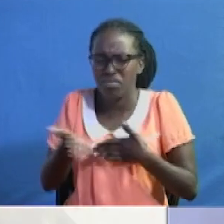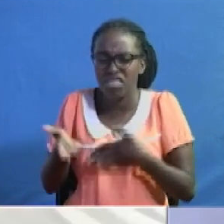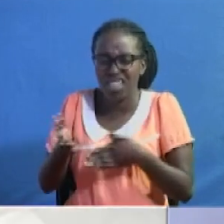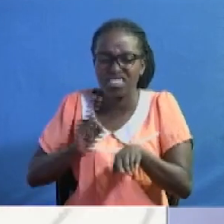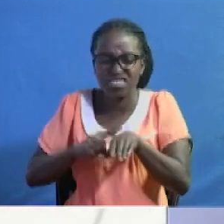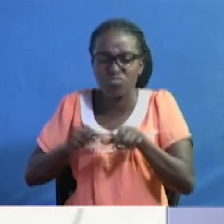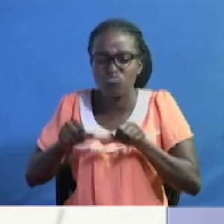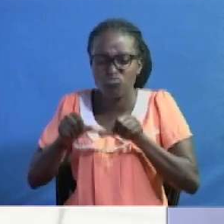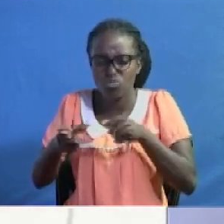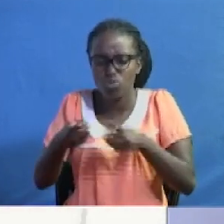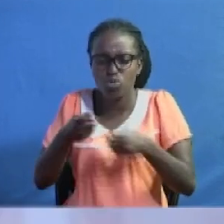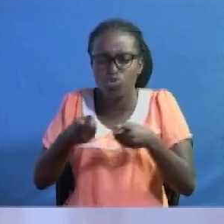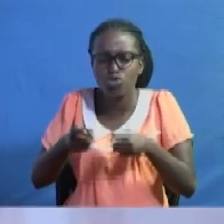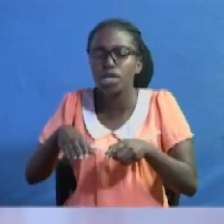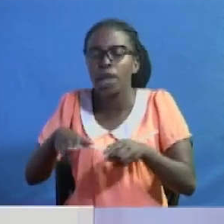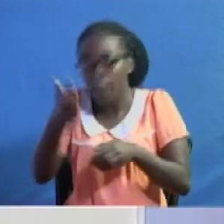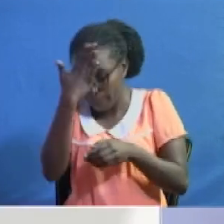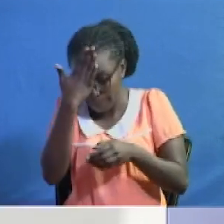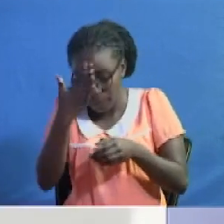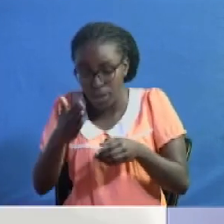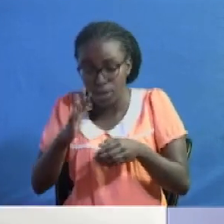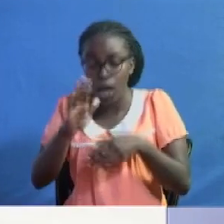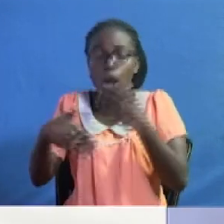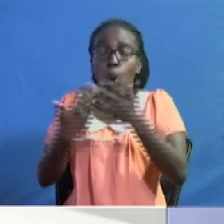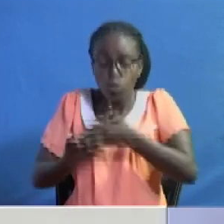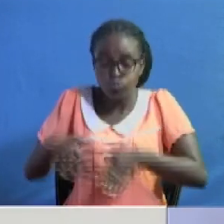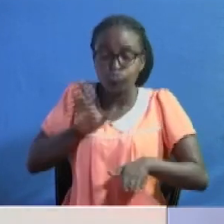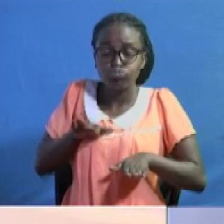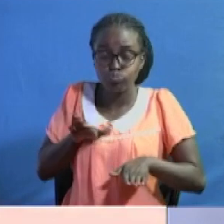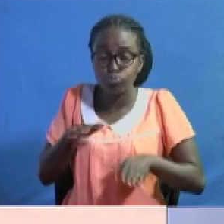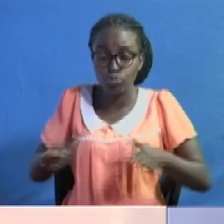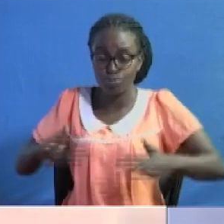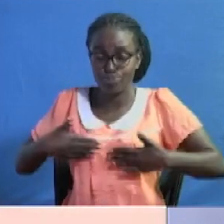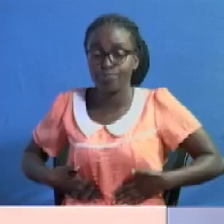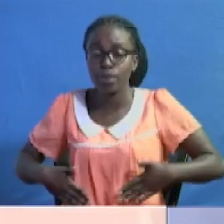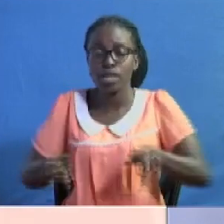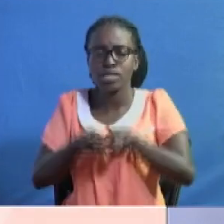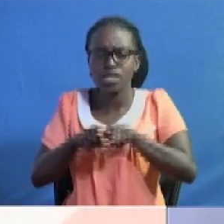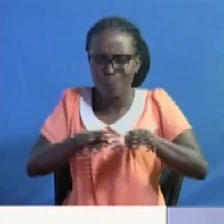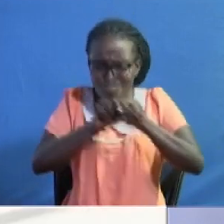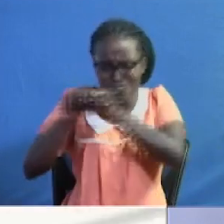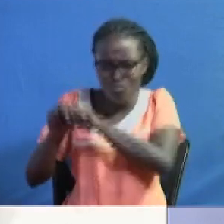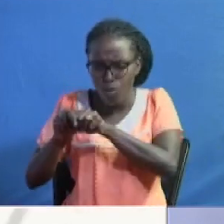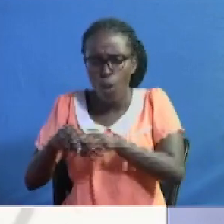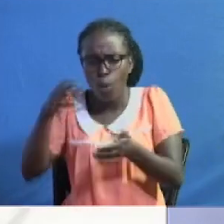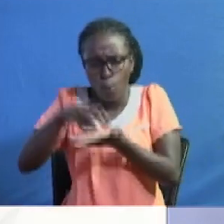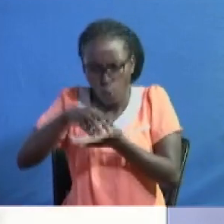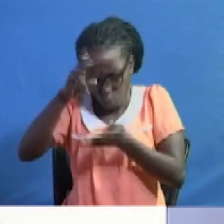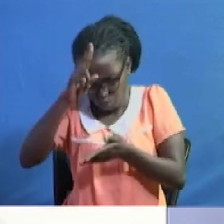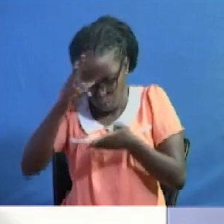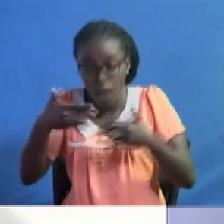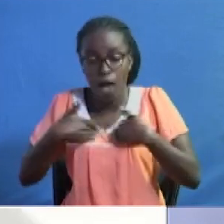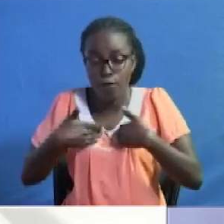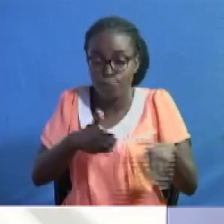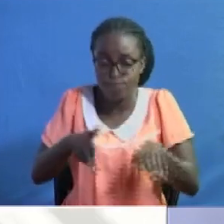on Monday on the bodies, which were all female. He also highlighted that he moved quarry police station officers to facilitate